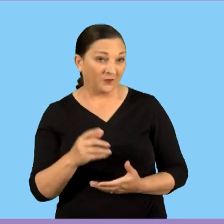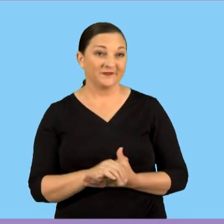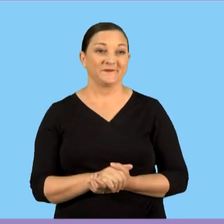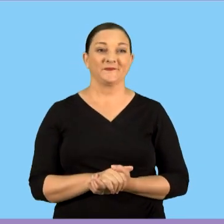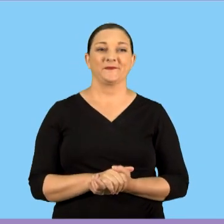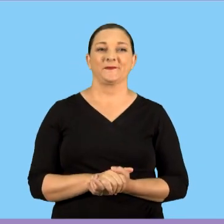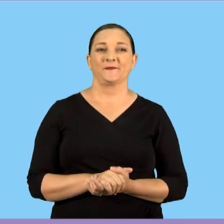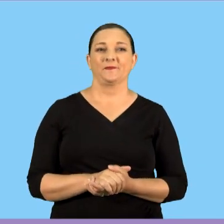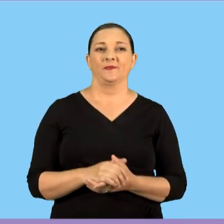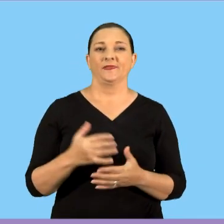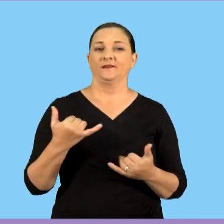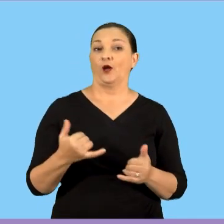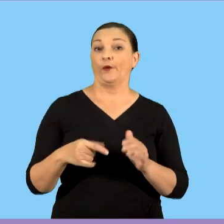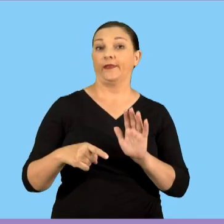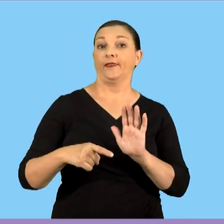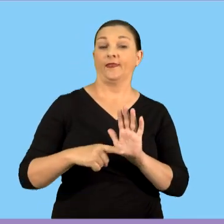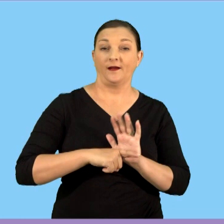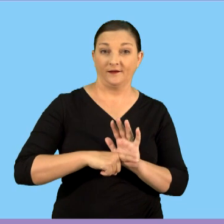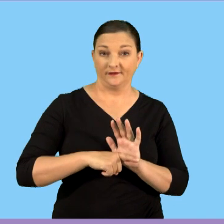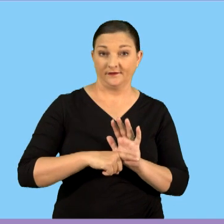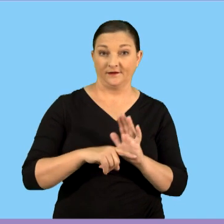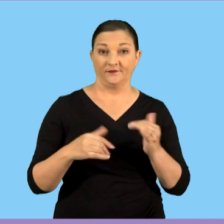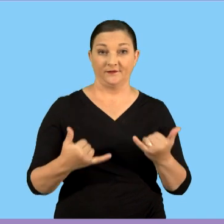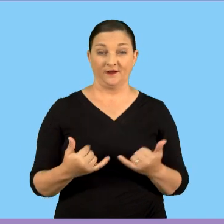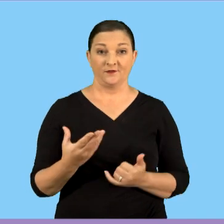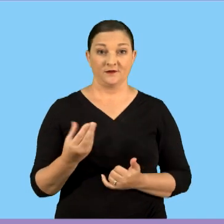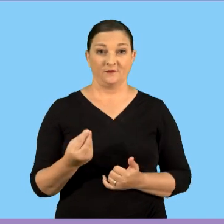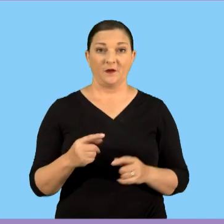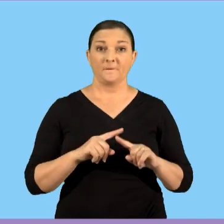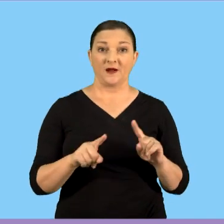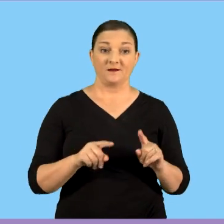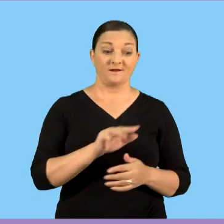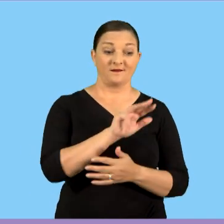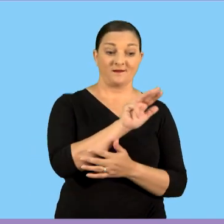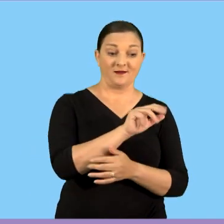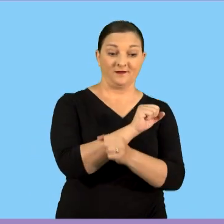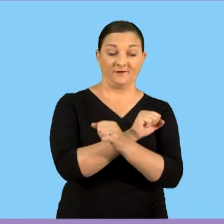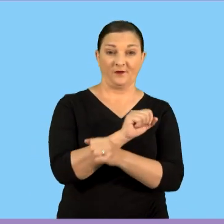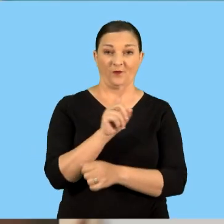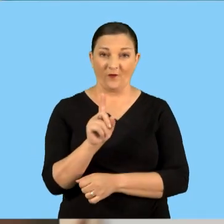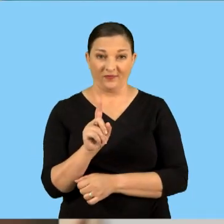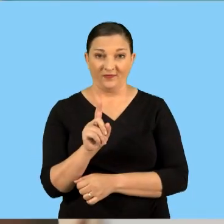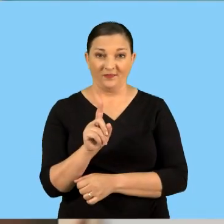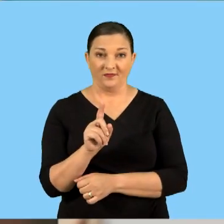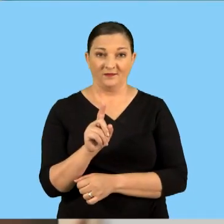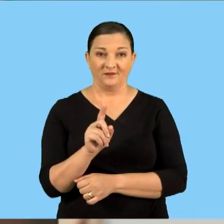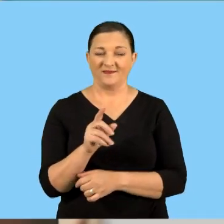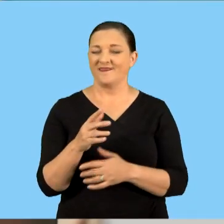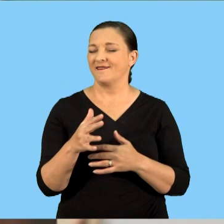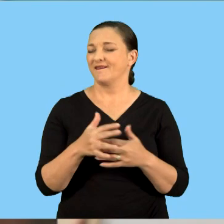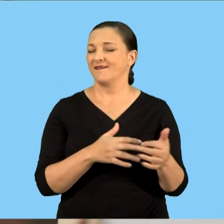with a positive number, our answer is going to be a negative. And 9 divided by 1, remember the properties of